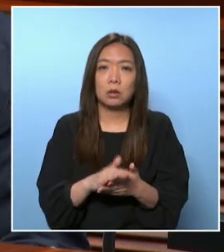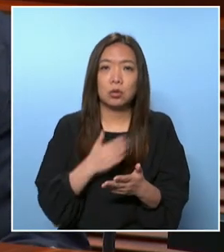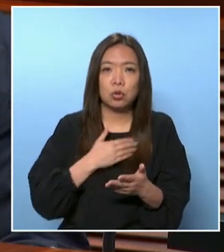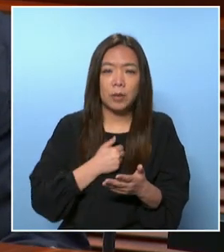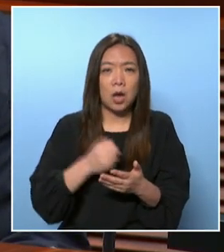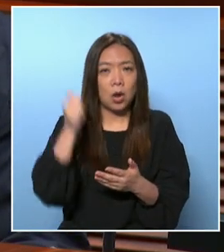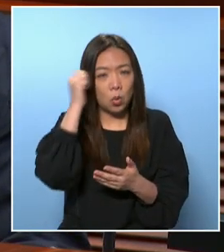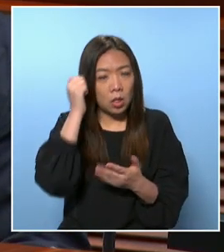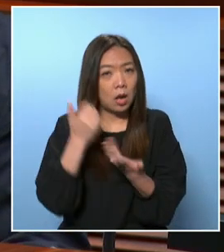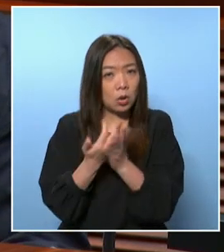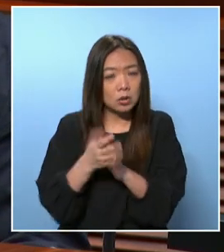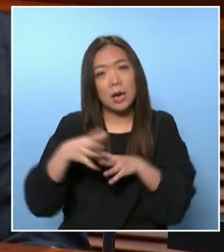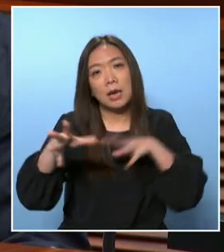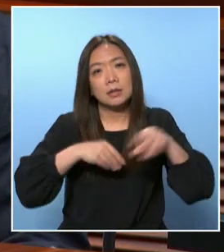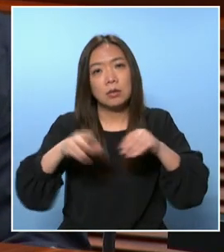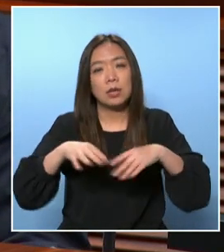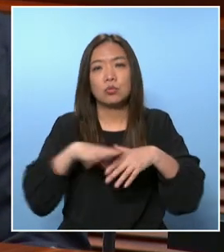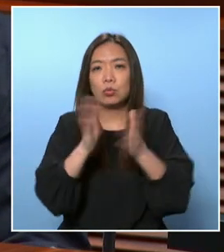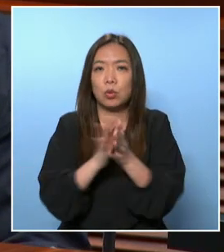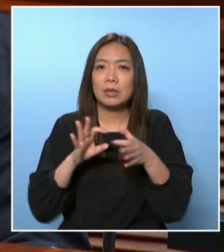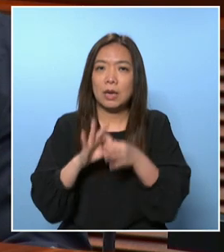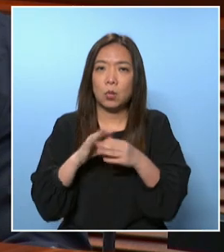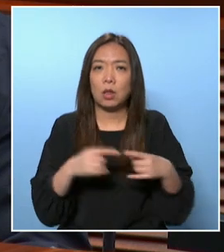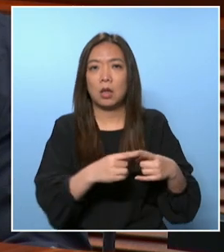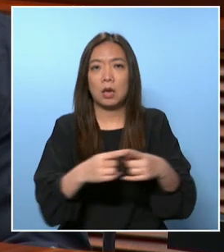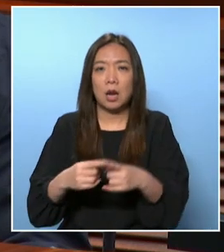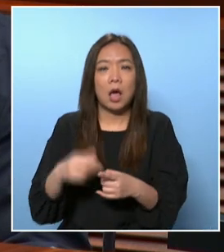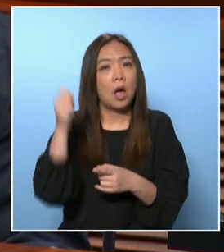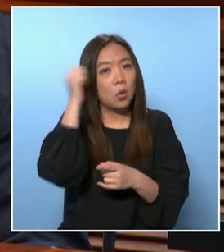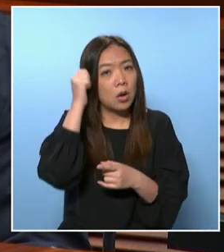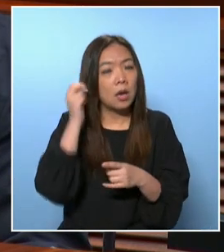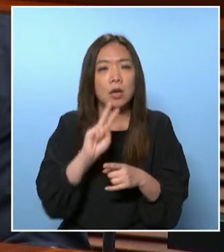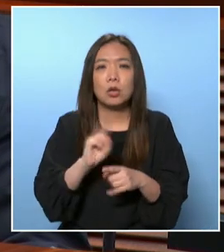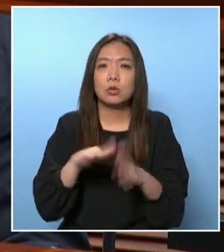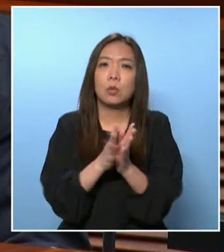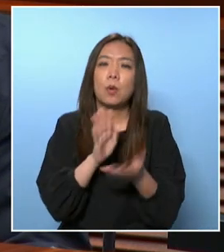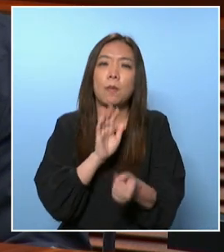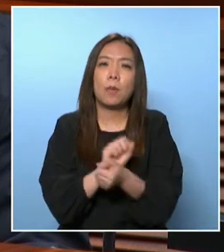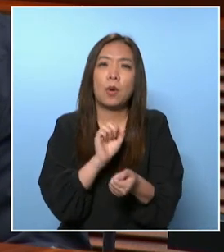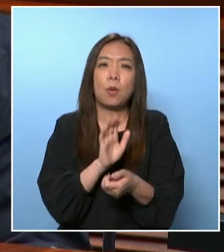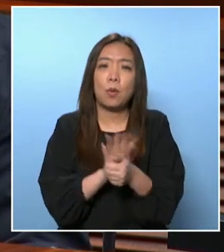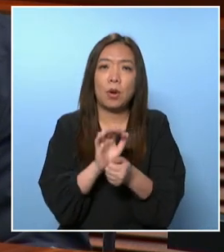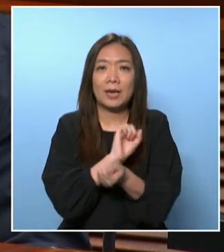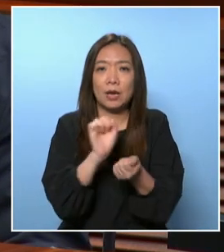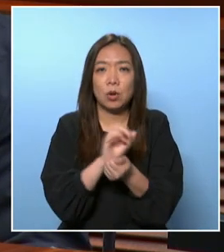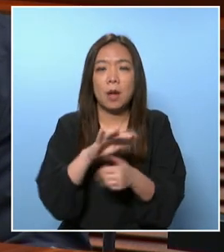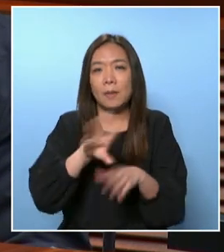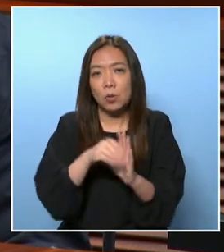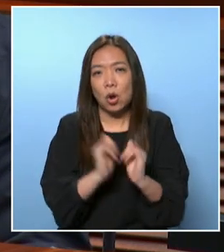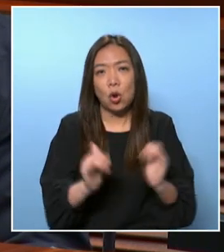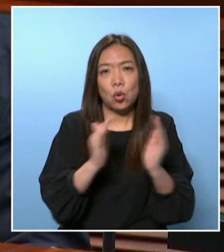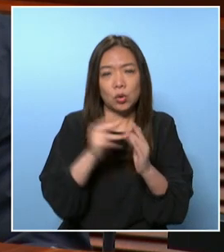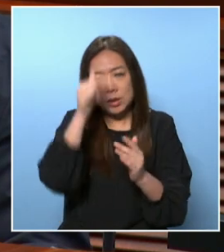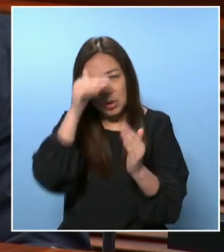Now, with the implementation of the AMD, all the difficulties facing the stakeholders will be resolved,